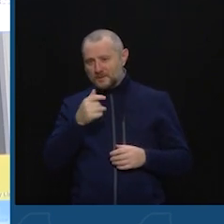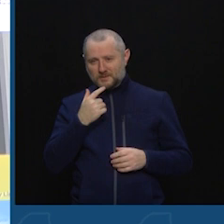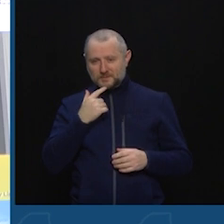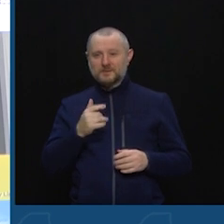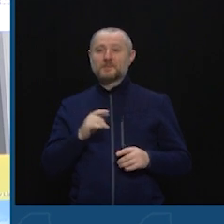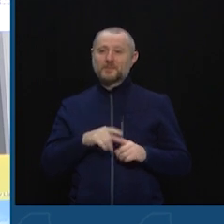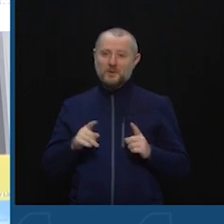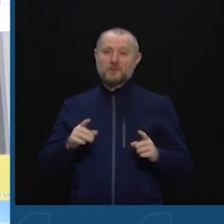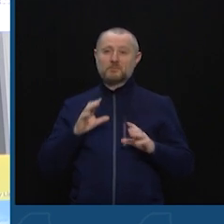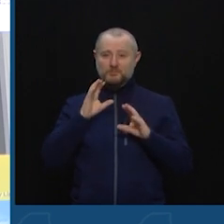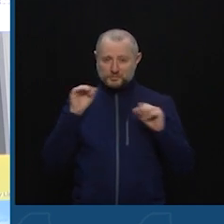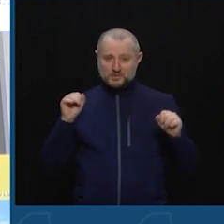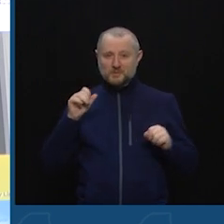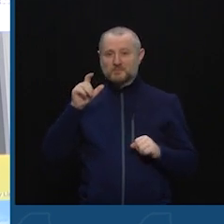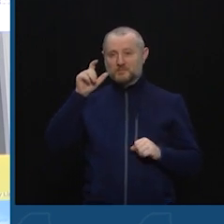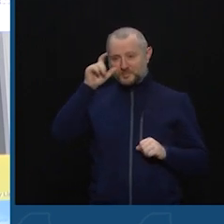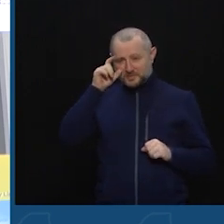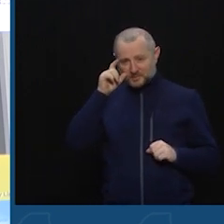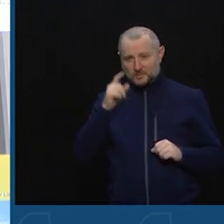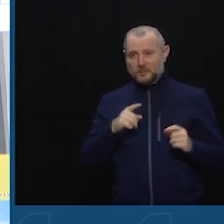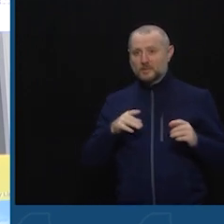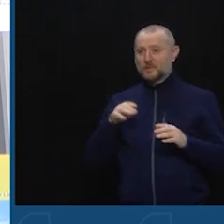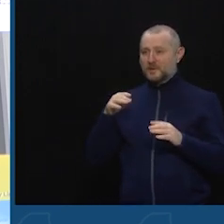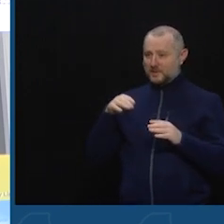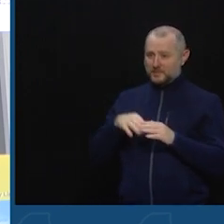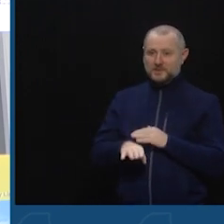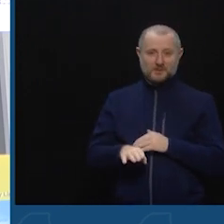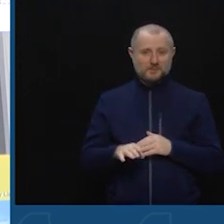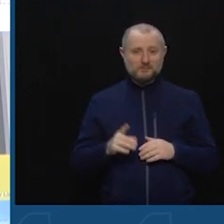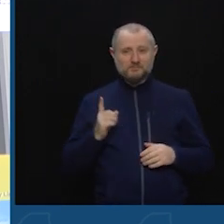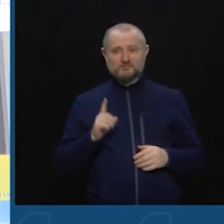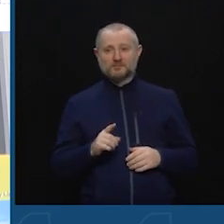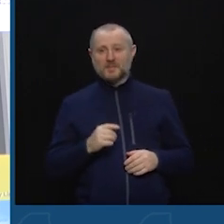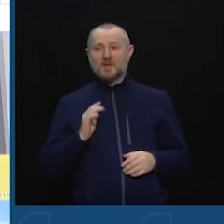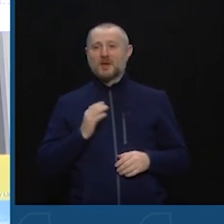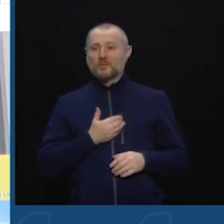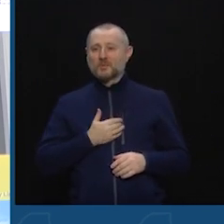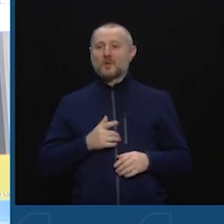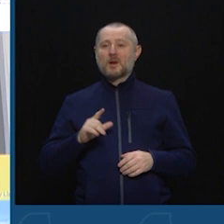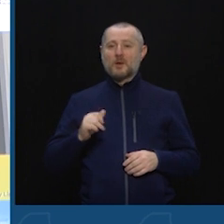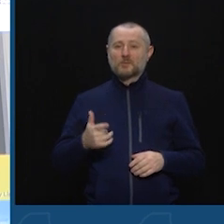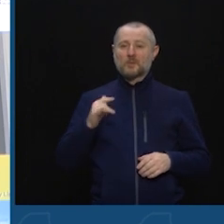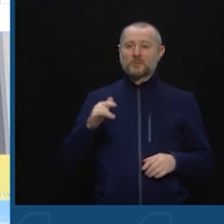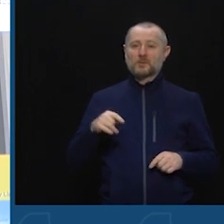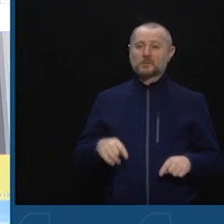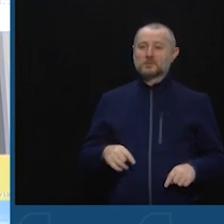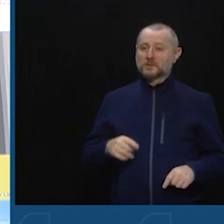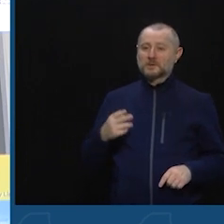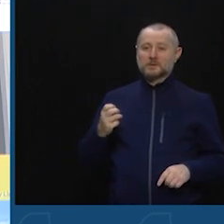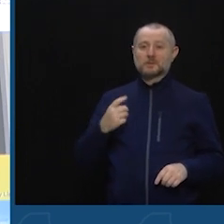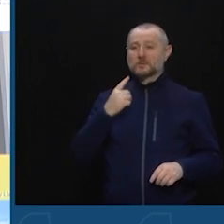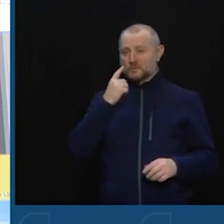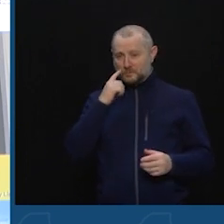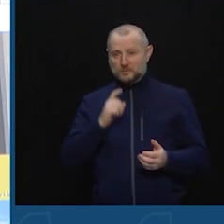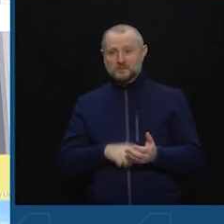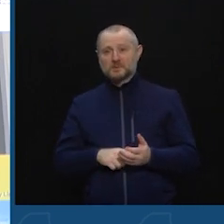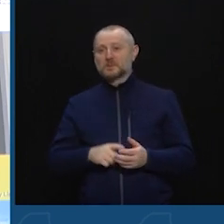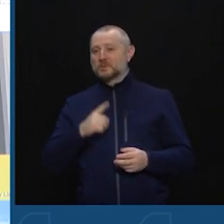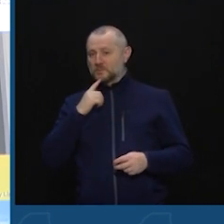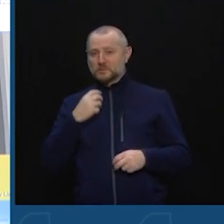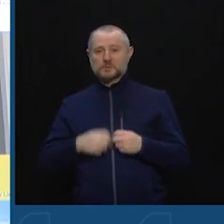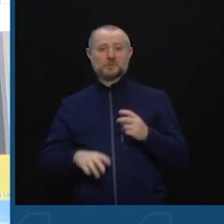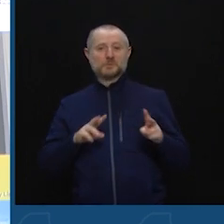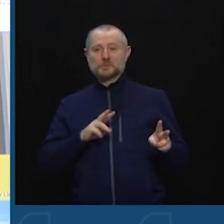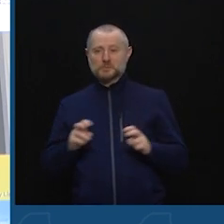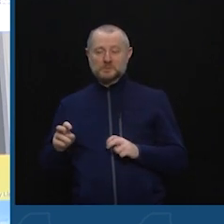came through these walls of our LaGuardia Airport, and indeed he did notice the issue that was